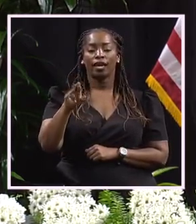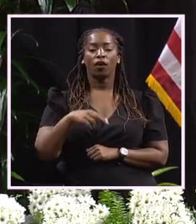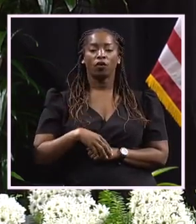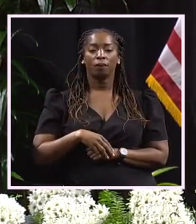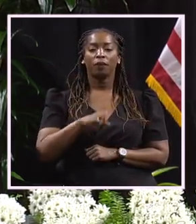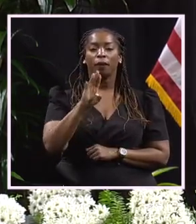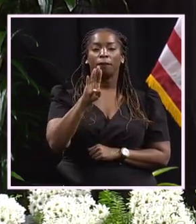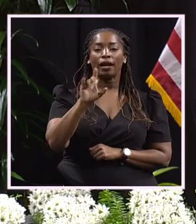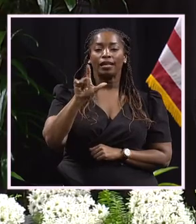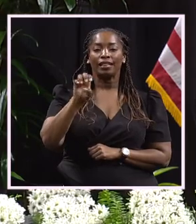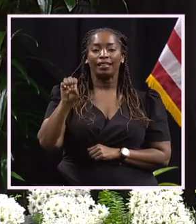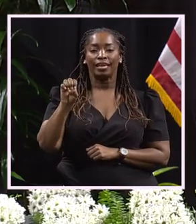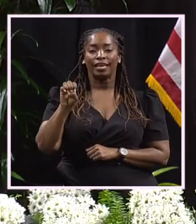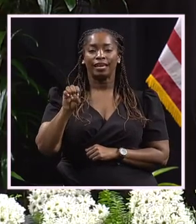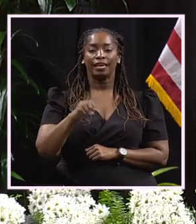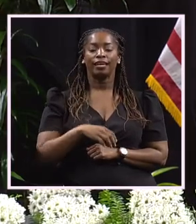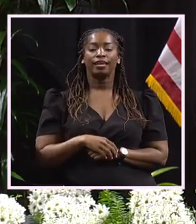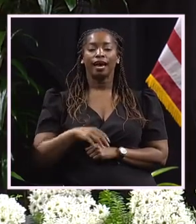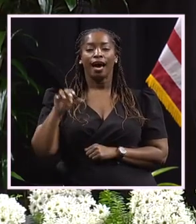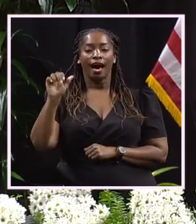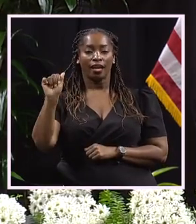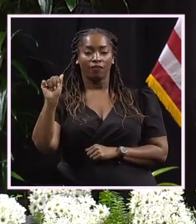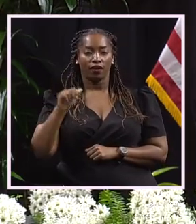Brandon Lee Araveo,